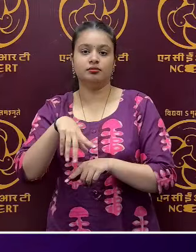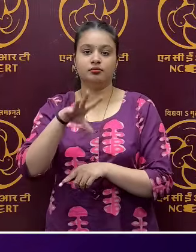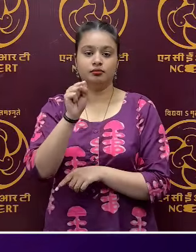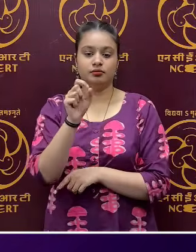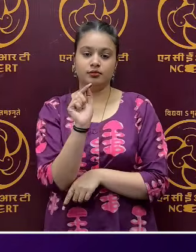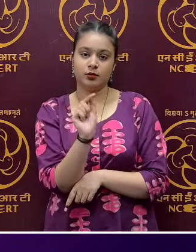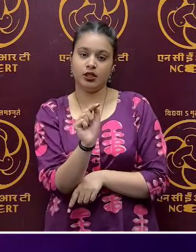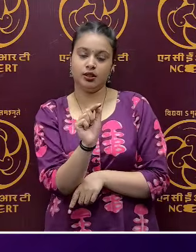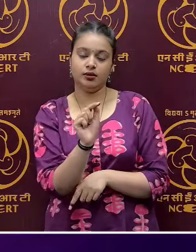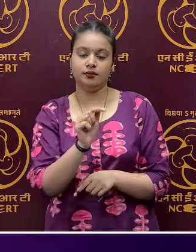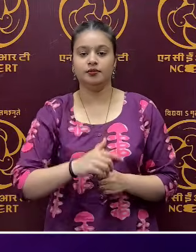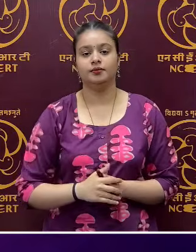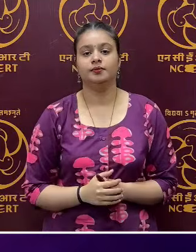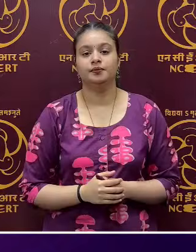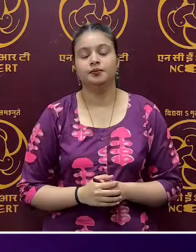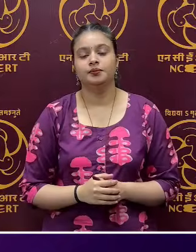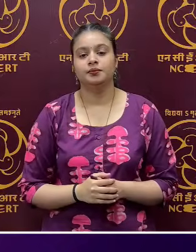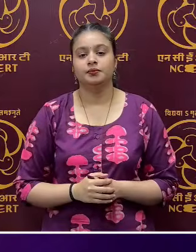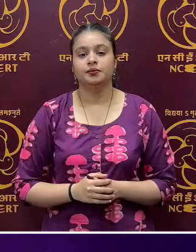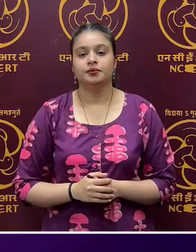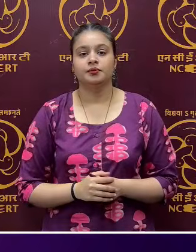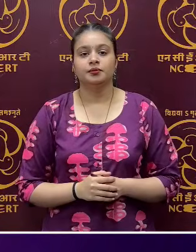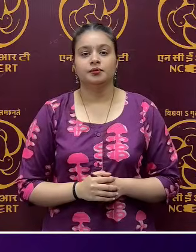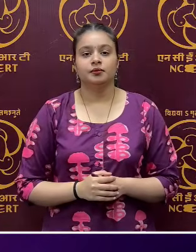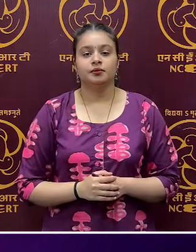we click on this.